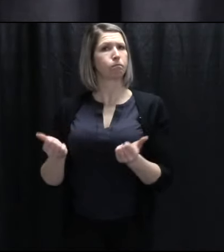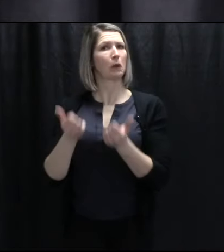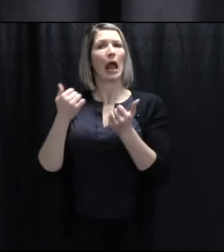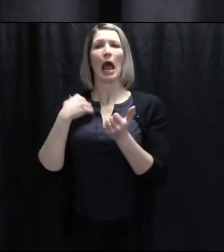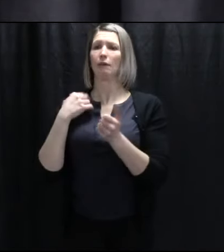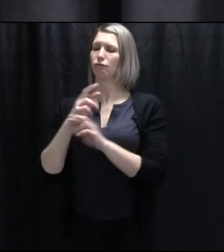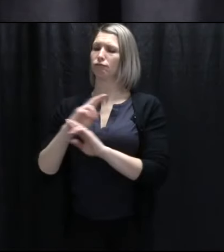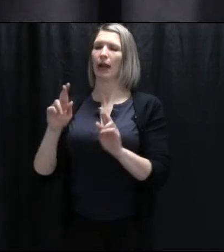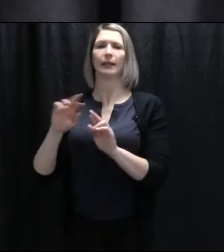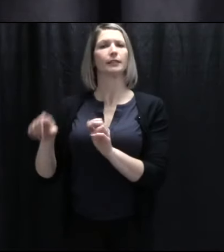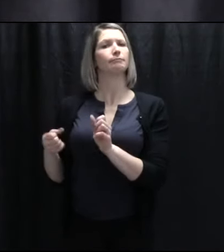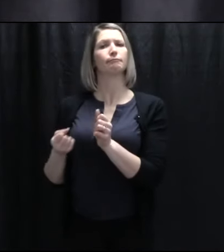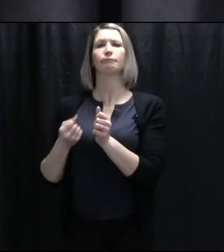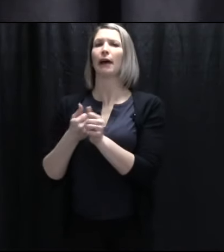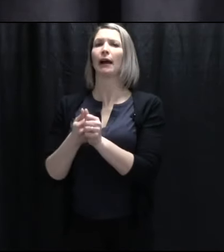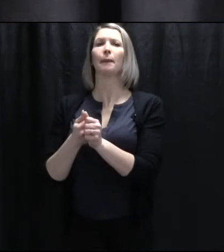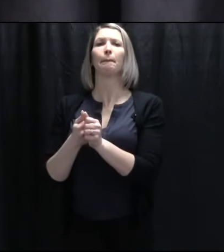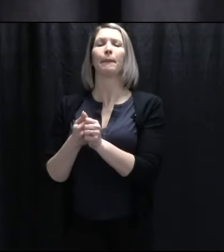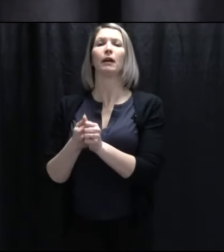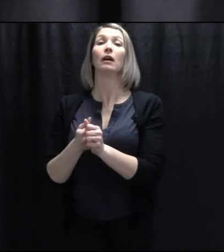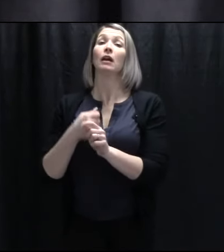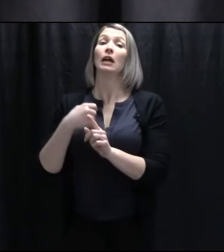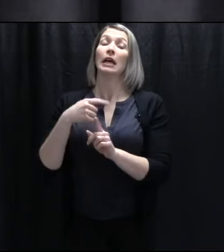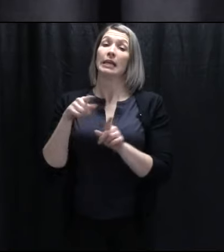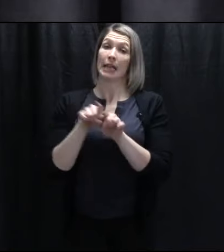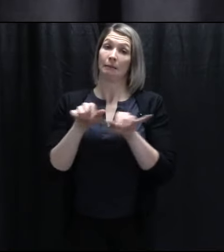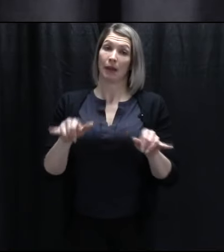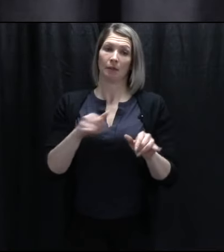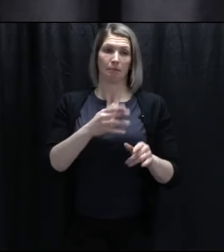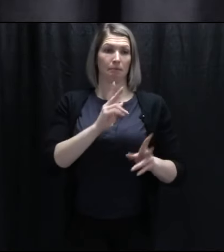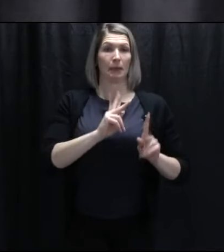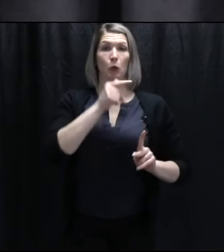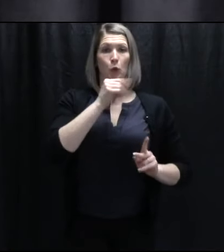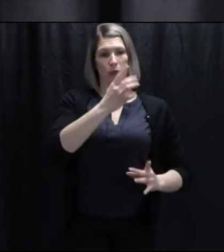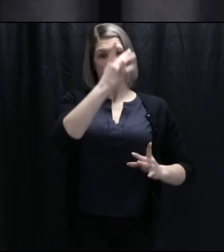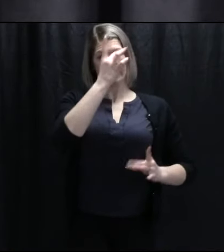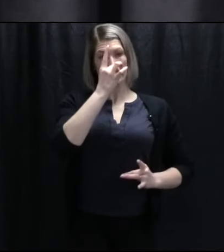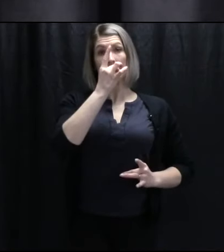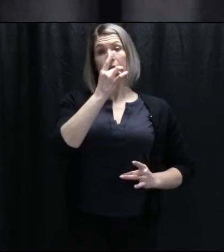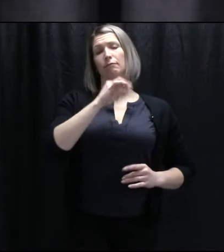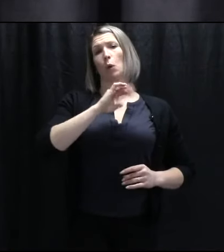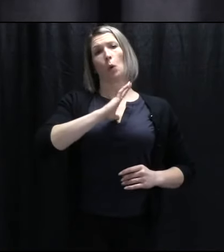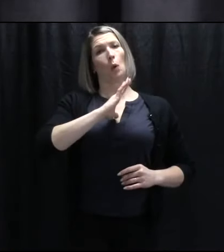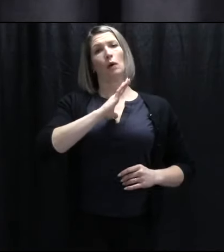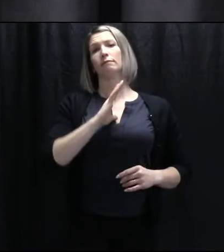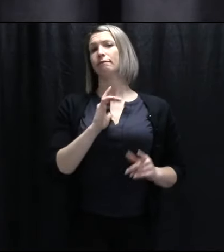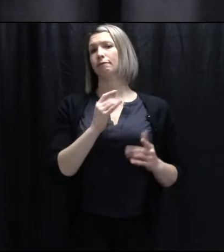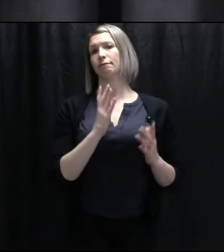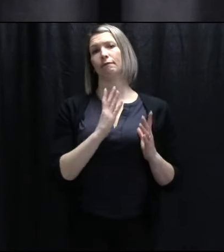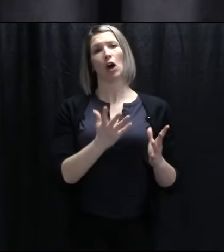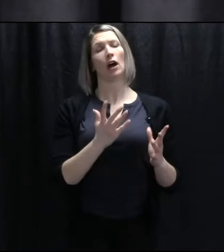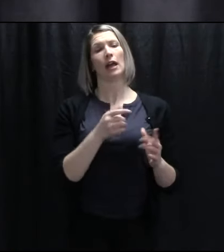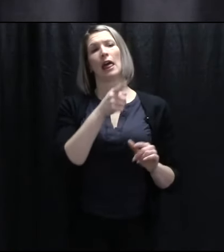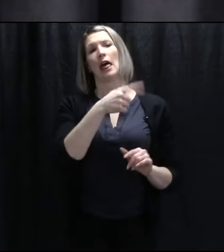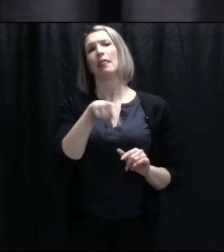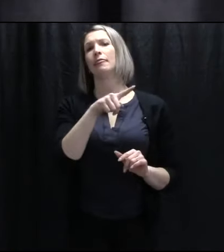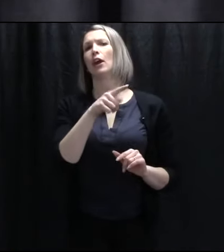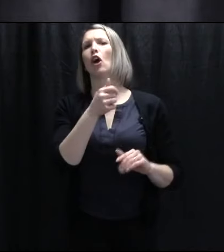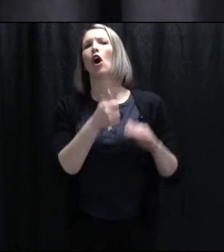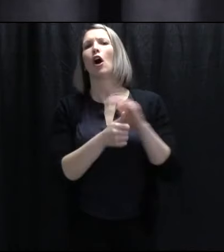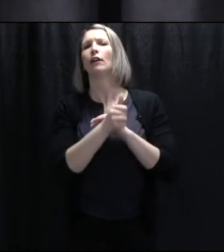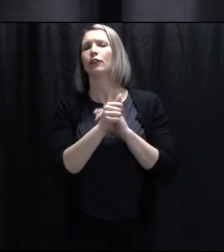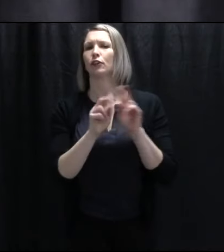isolation requirements or illness, such as the issues around Eastern Health and the Health Science Centre, those people are covered under the terms of the